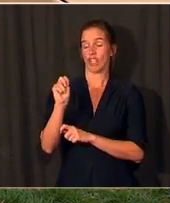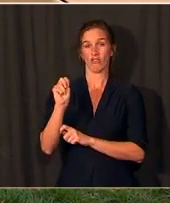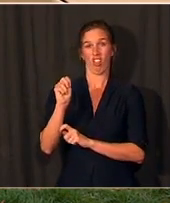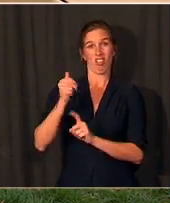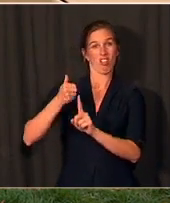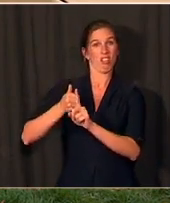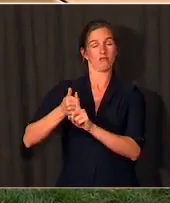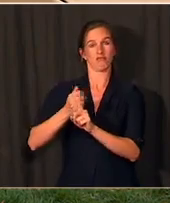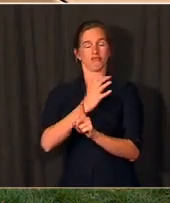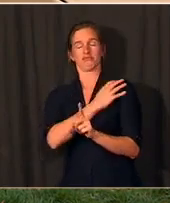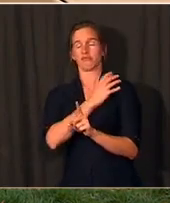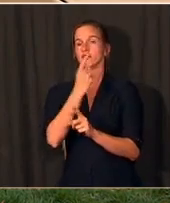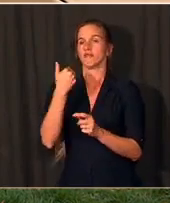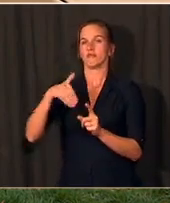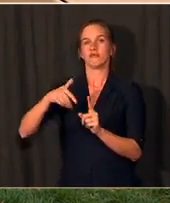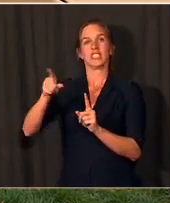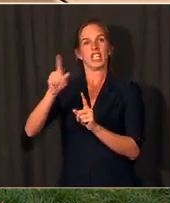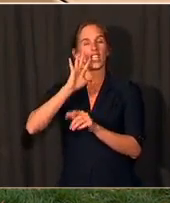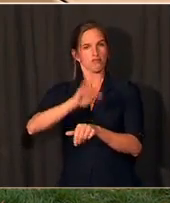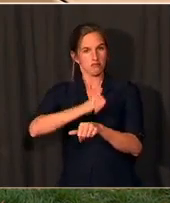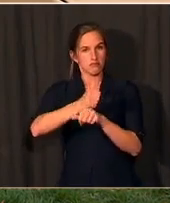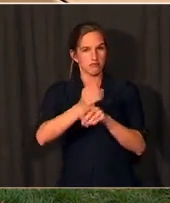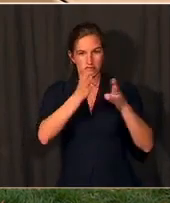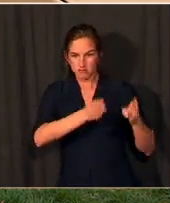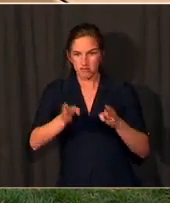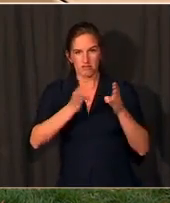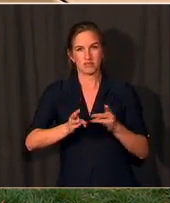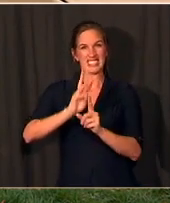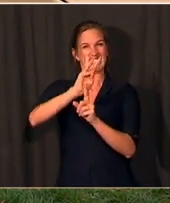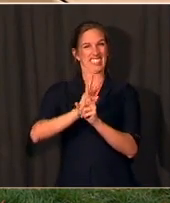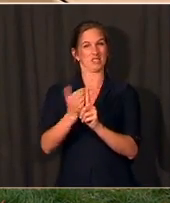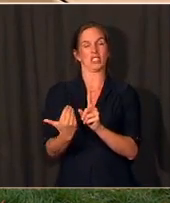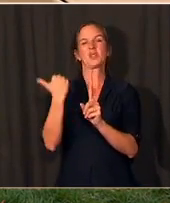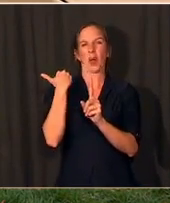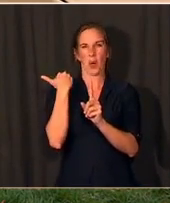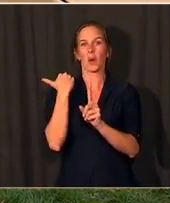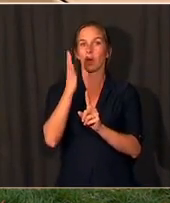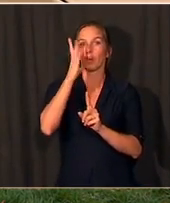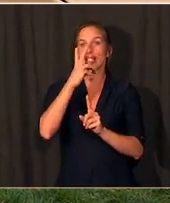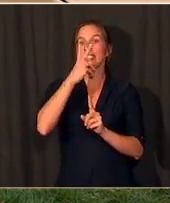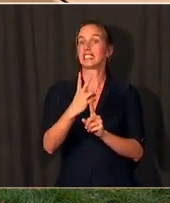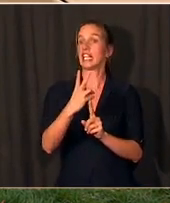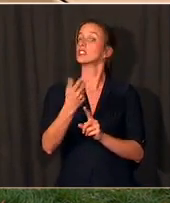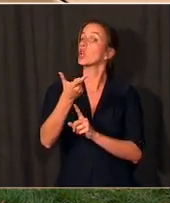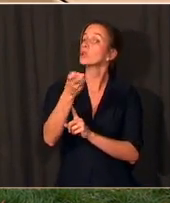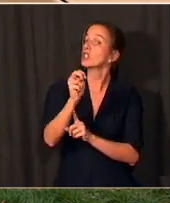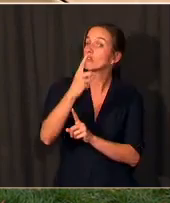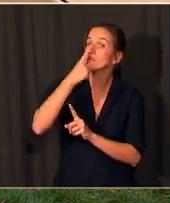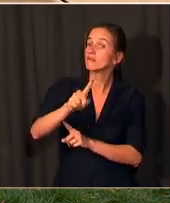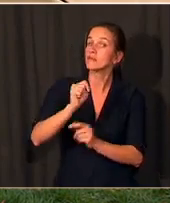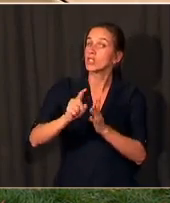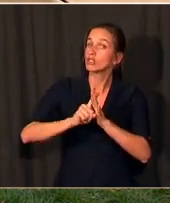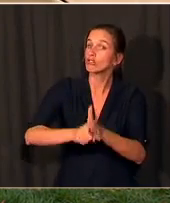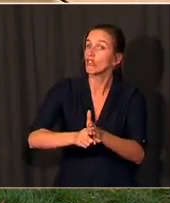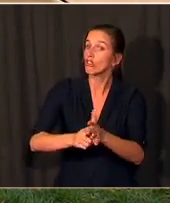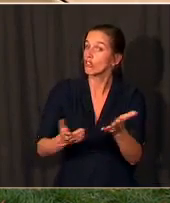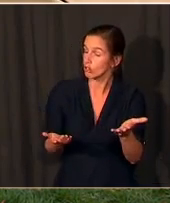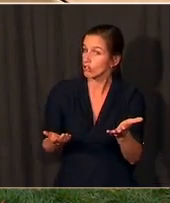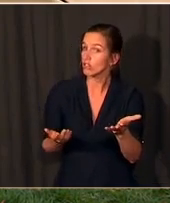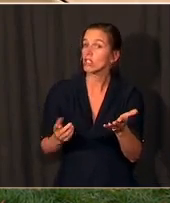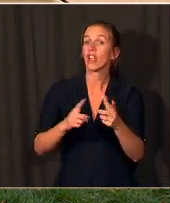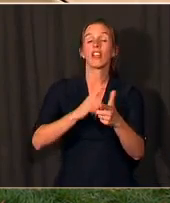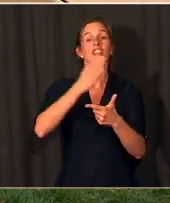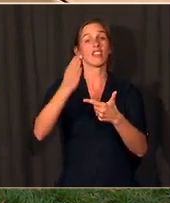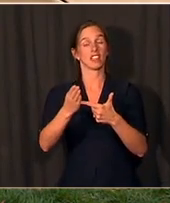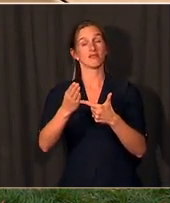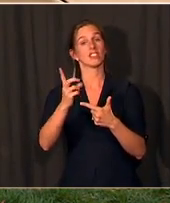he started putting this all together 6 months ago, and you're going to see some real action. So, General, maybe you'll start it off, and then, Doctor,